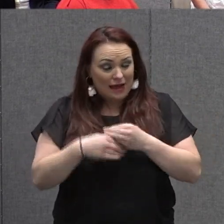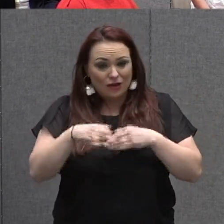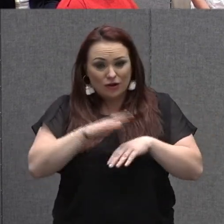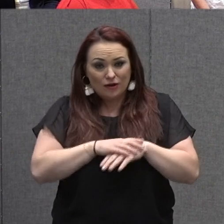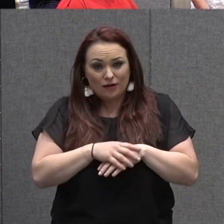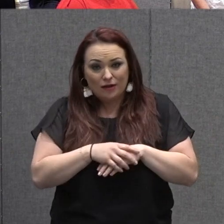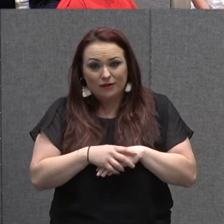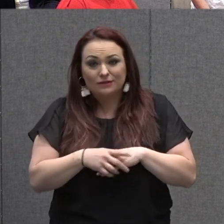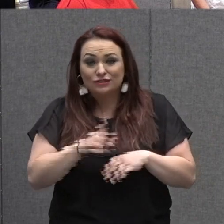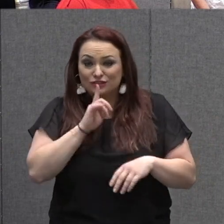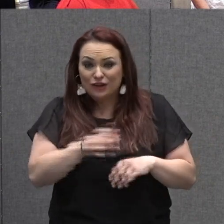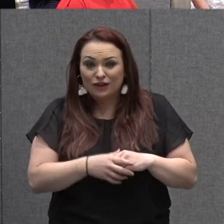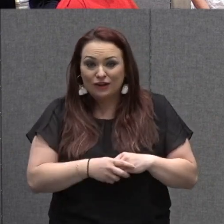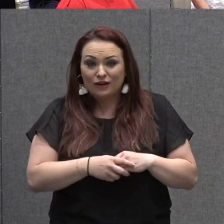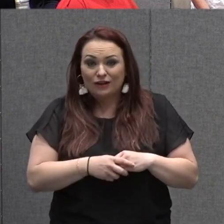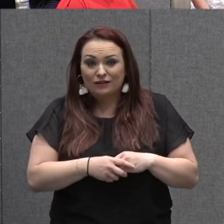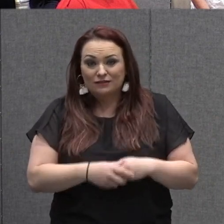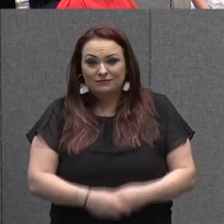drum? Sure.